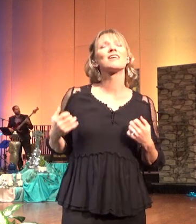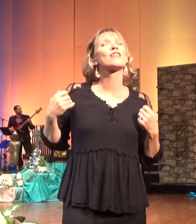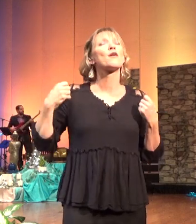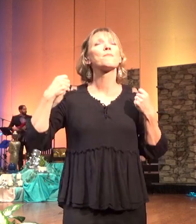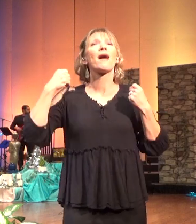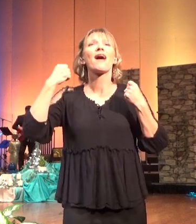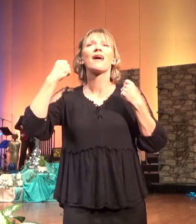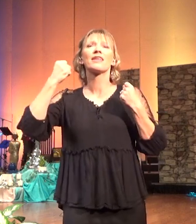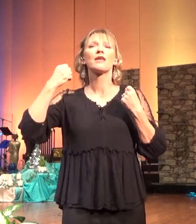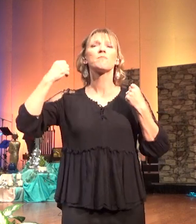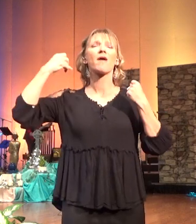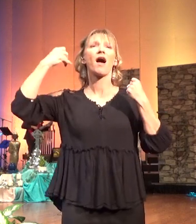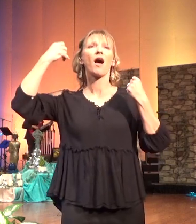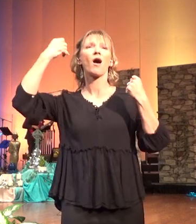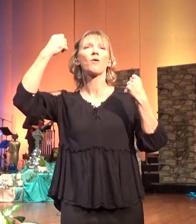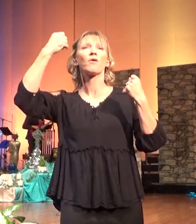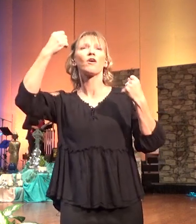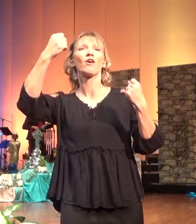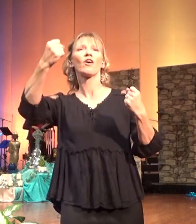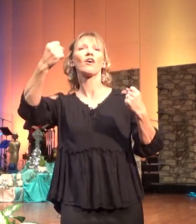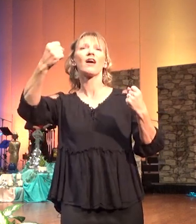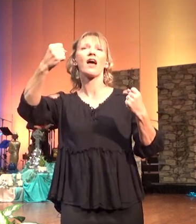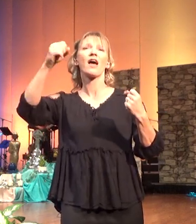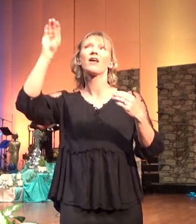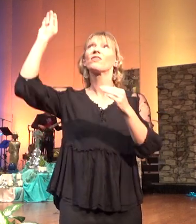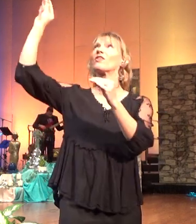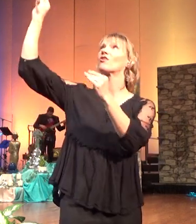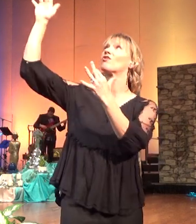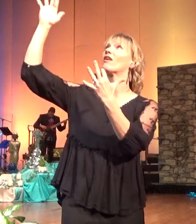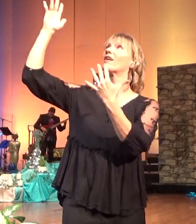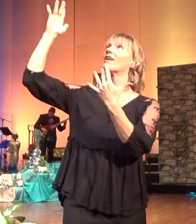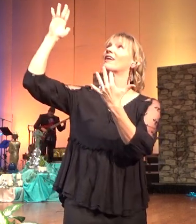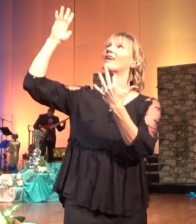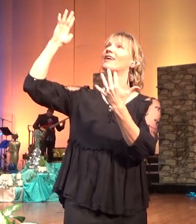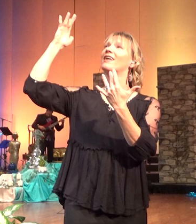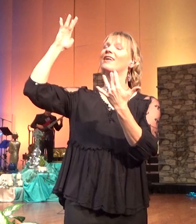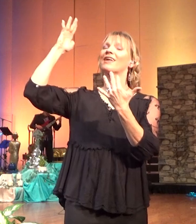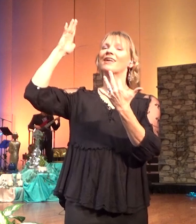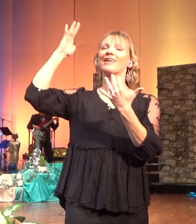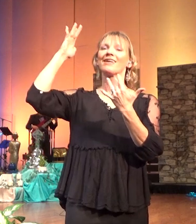feel the mighty power and the